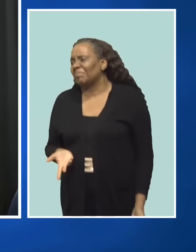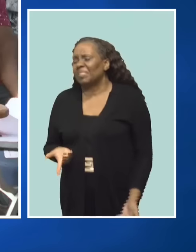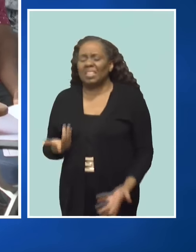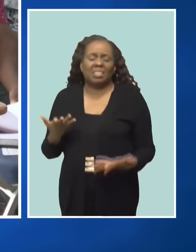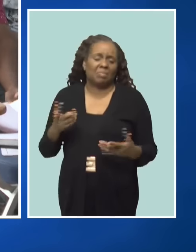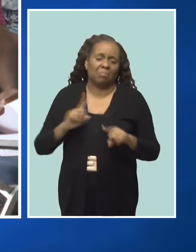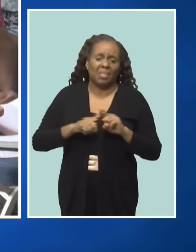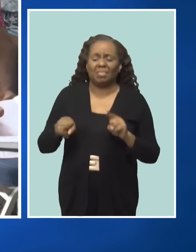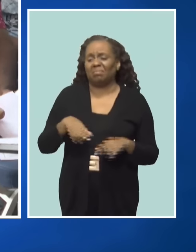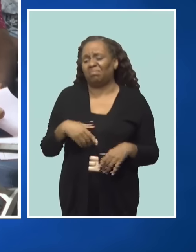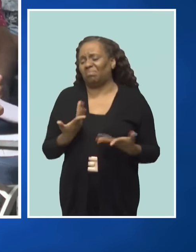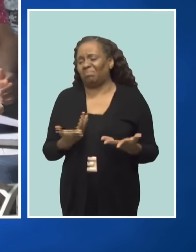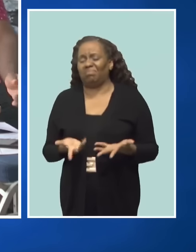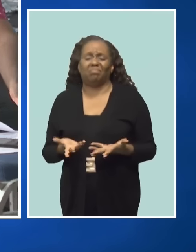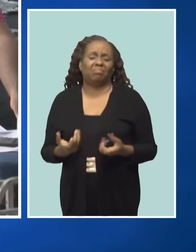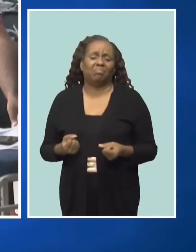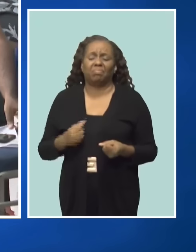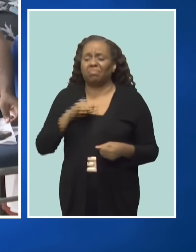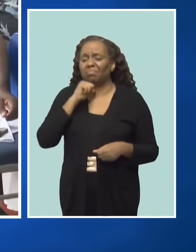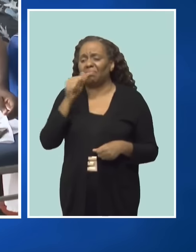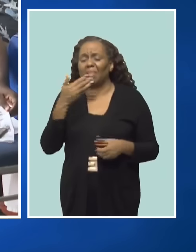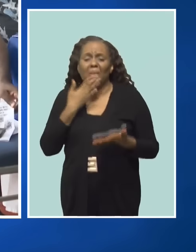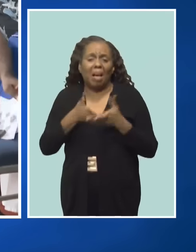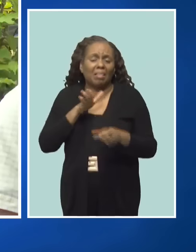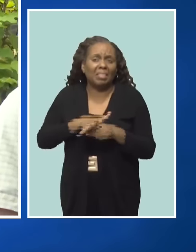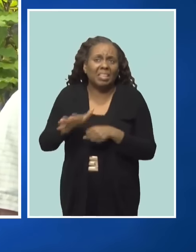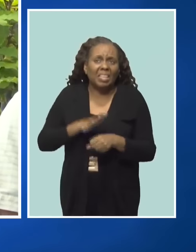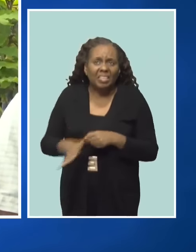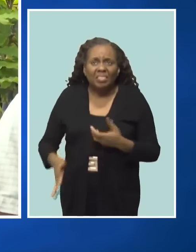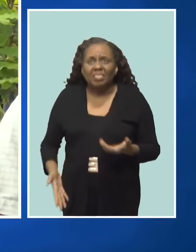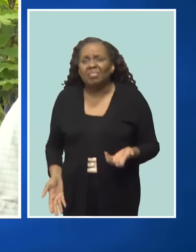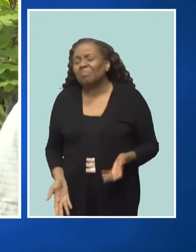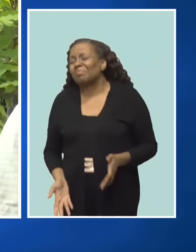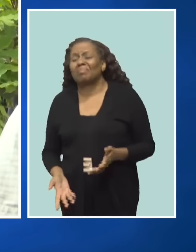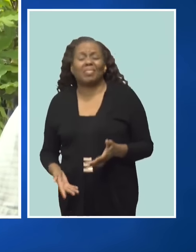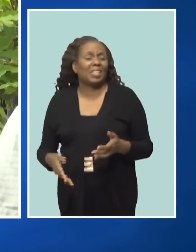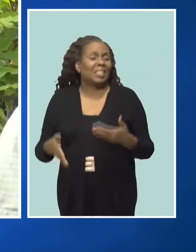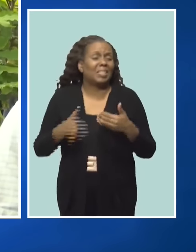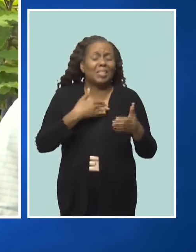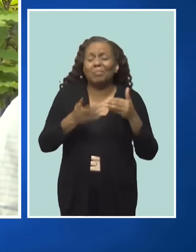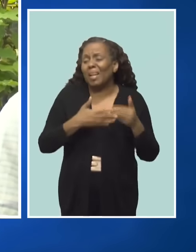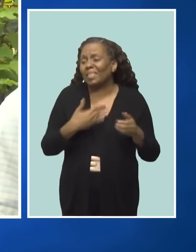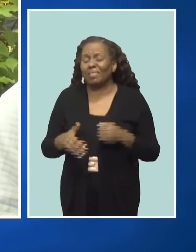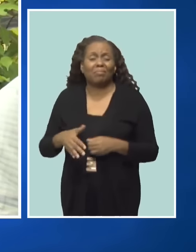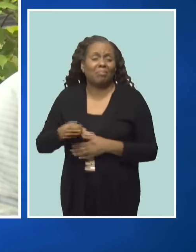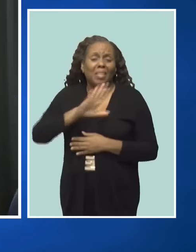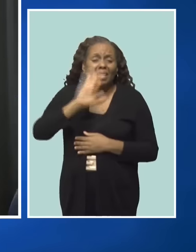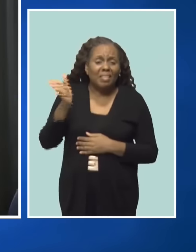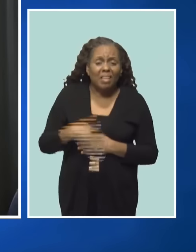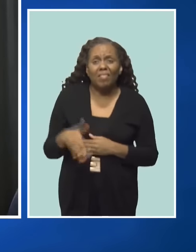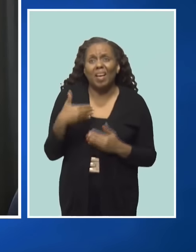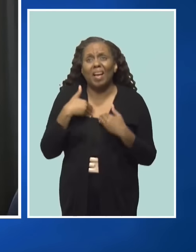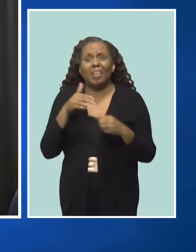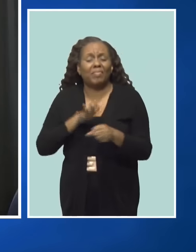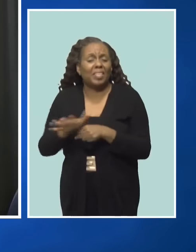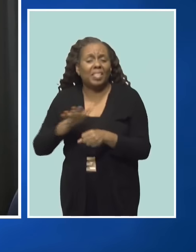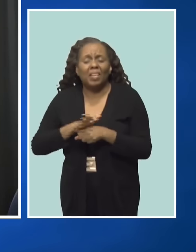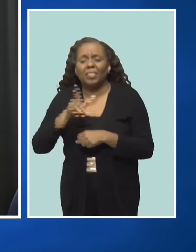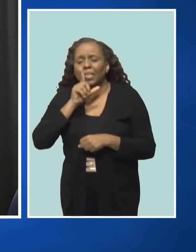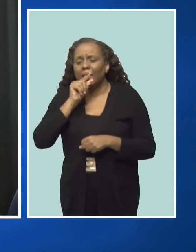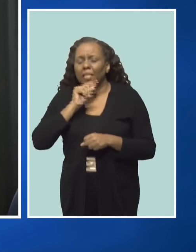is saying, no matter how much chicken we produce, you can't get enough. This is a time for people